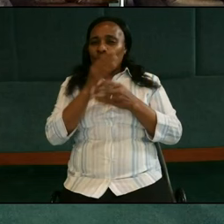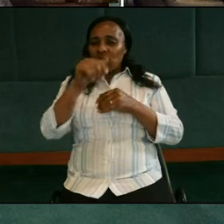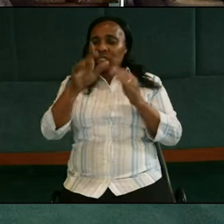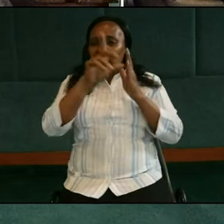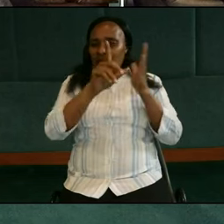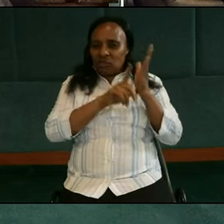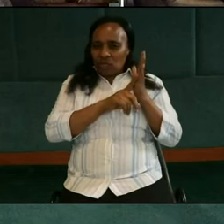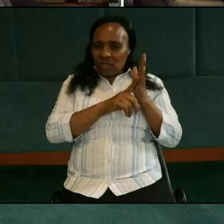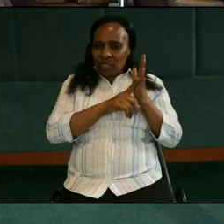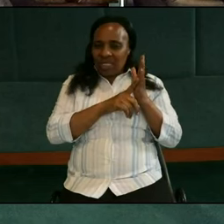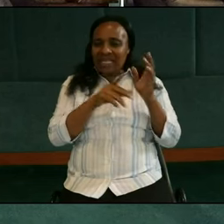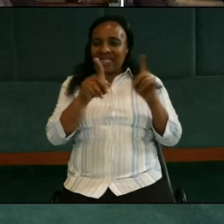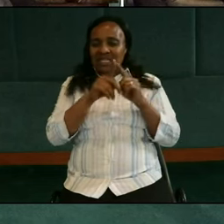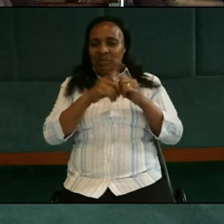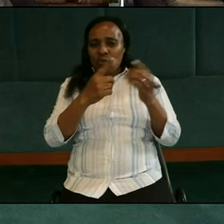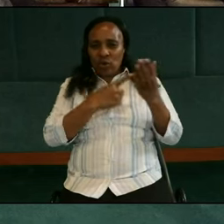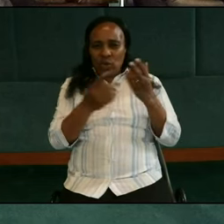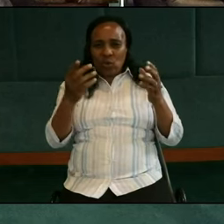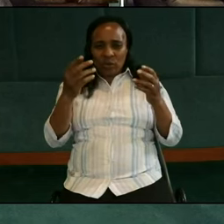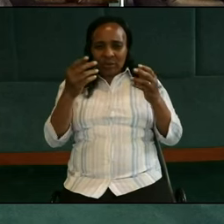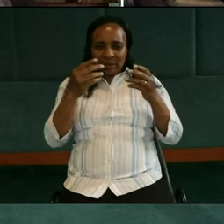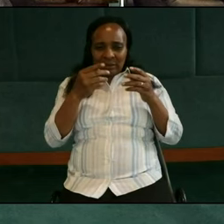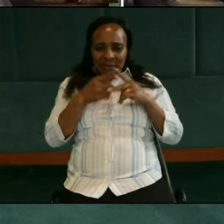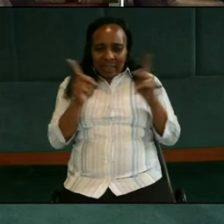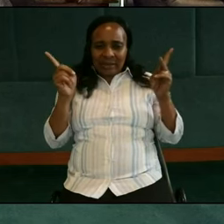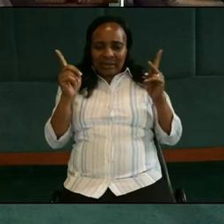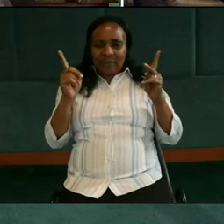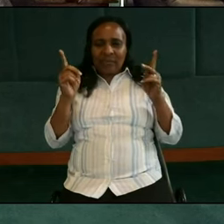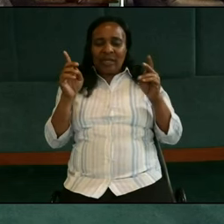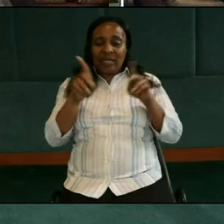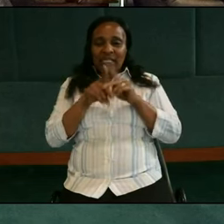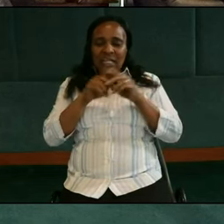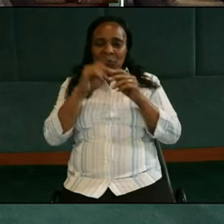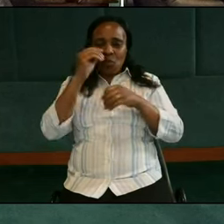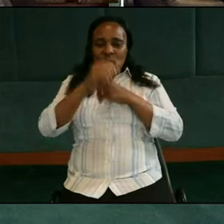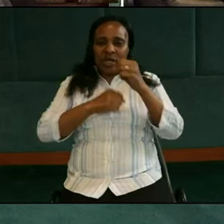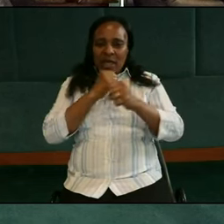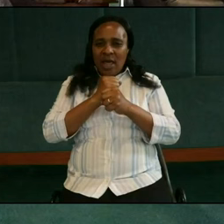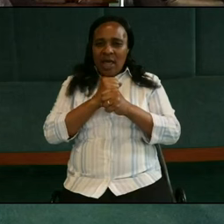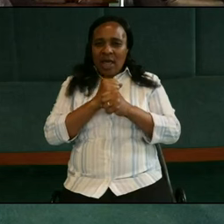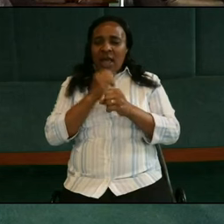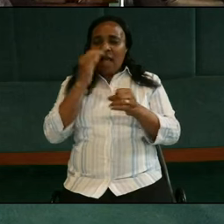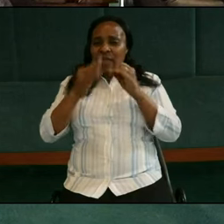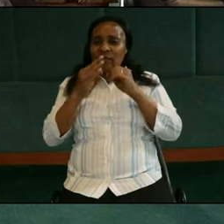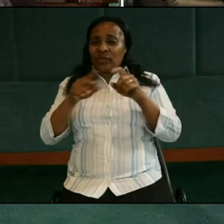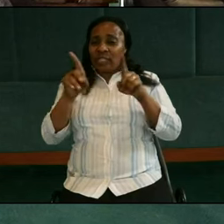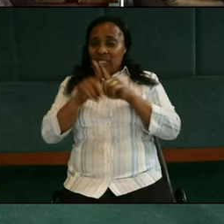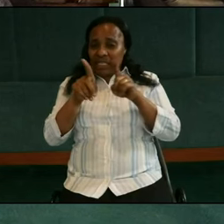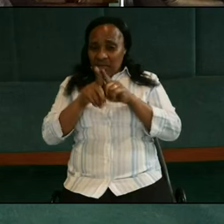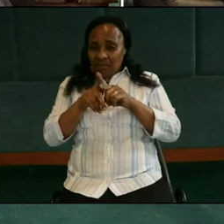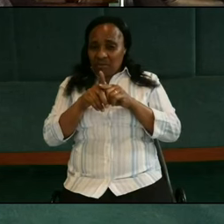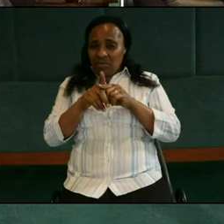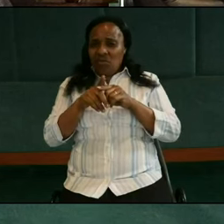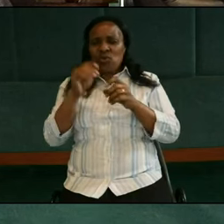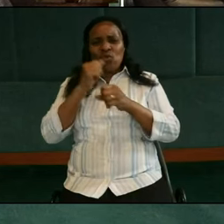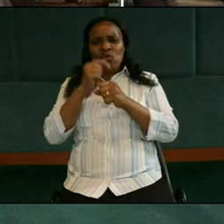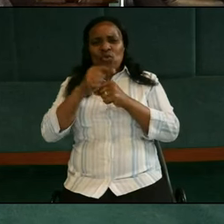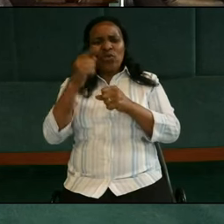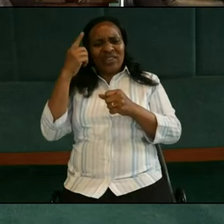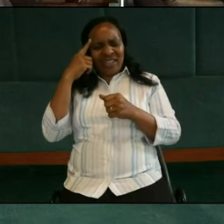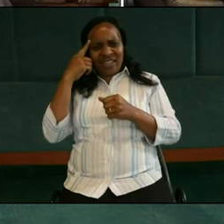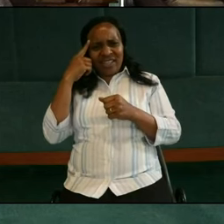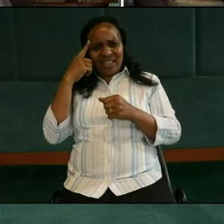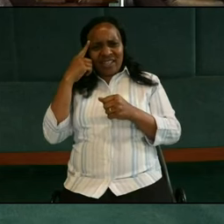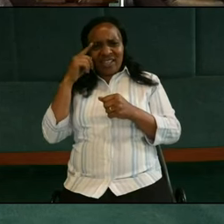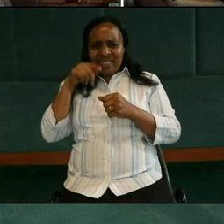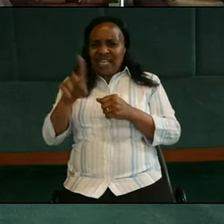lesson and as the week was starting up, or more so the year. So if that's the case, Elsie, do you think yourself you are a